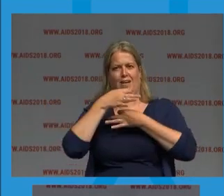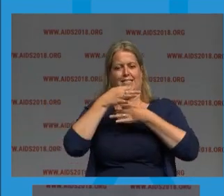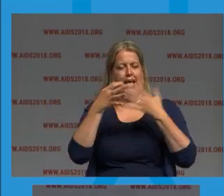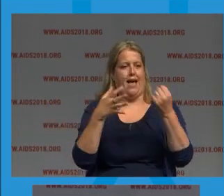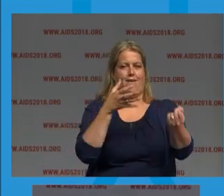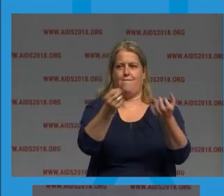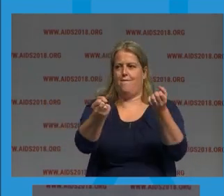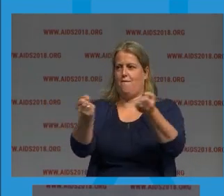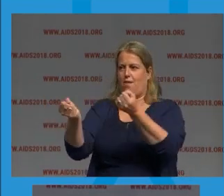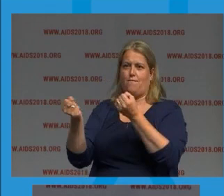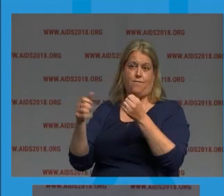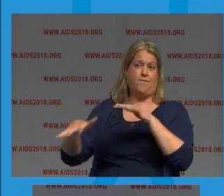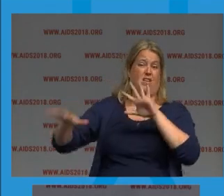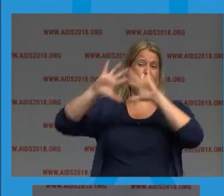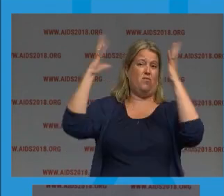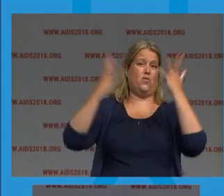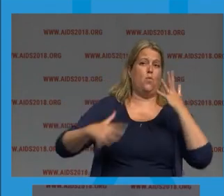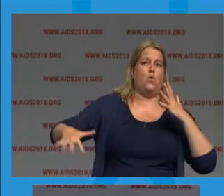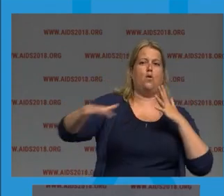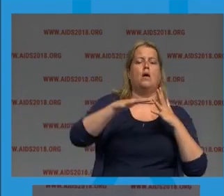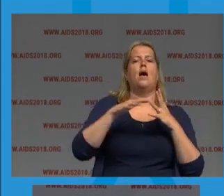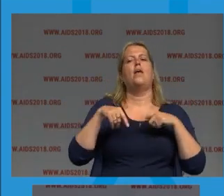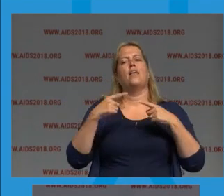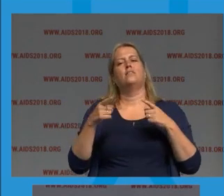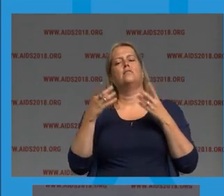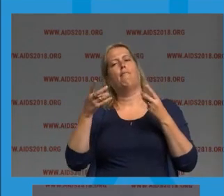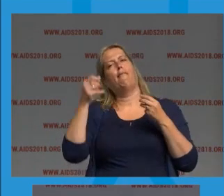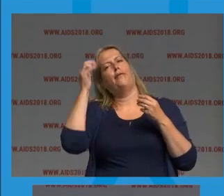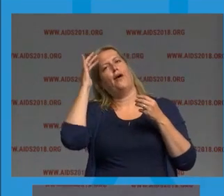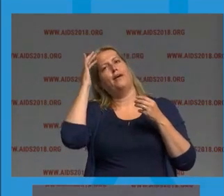every setting around the world, and then some quick thoughts on moving forward.